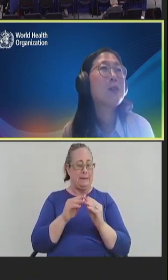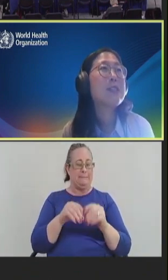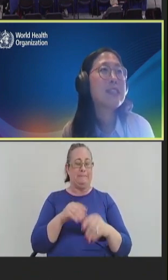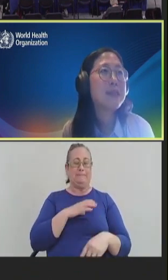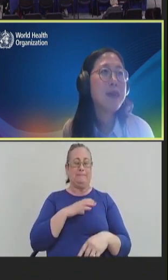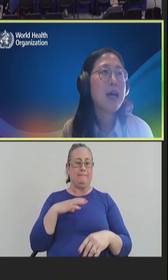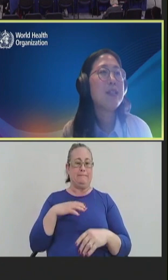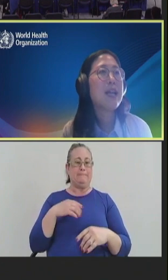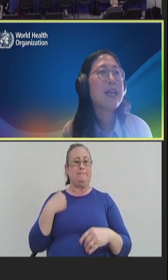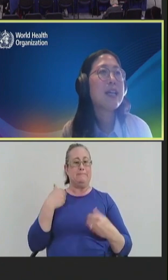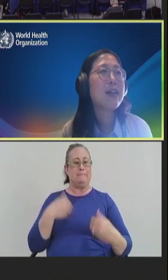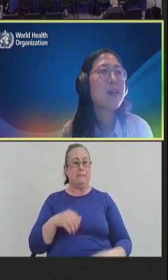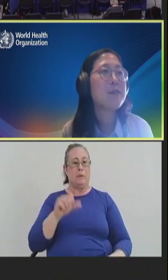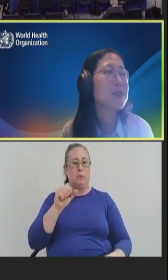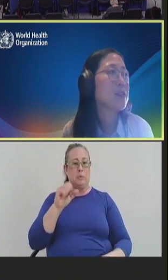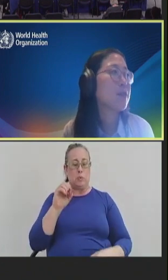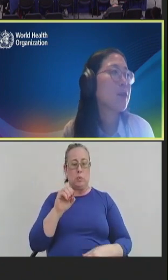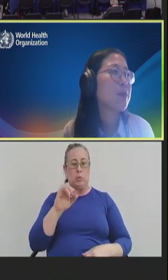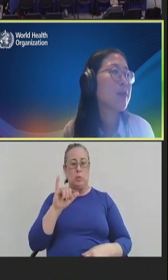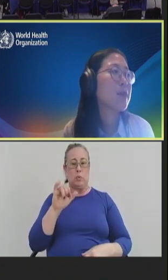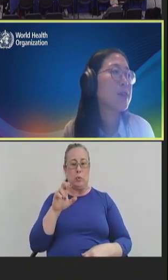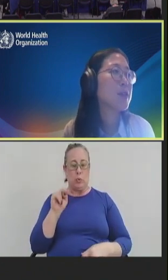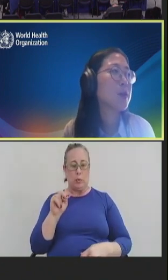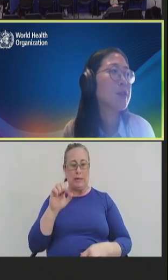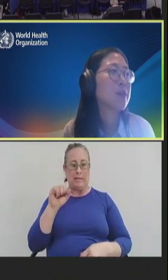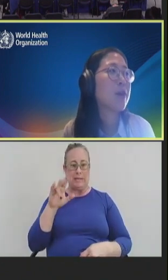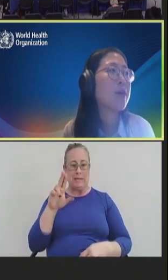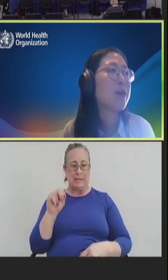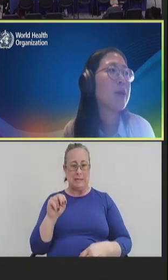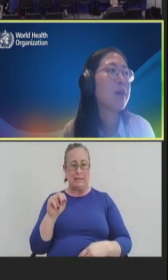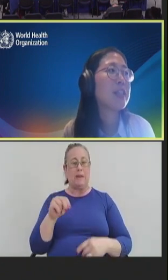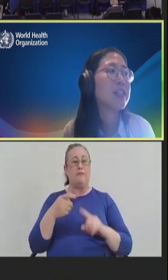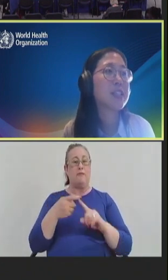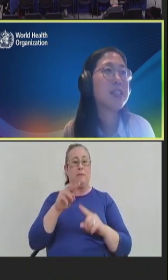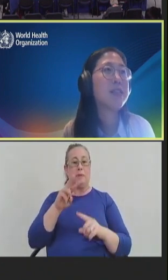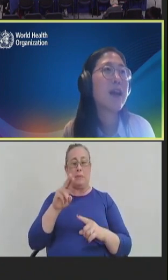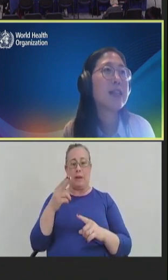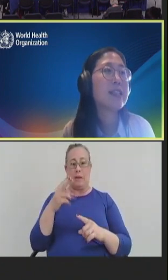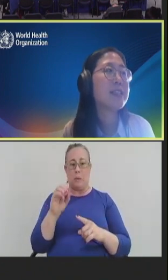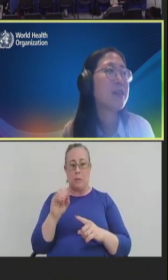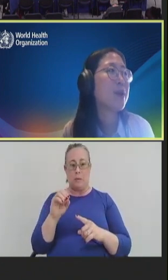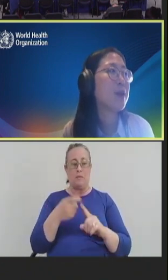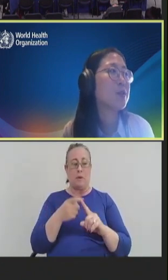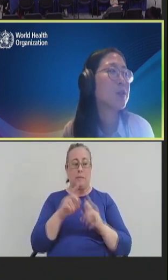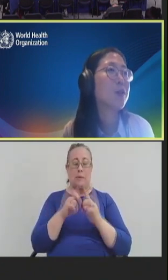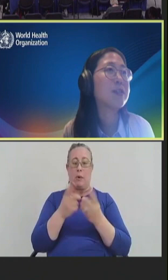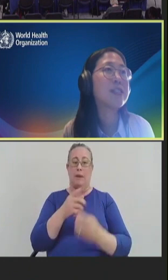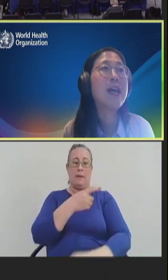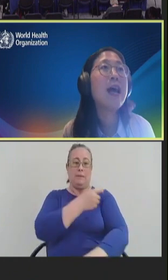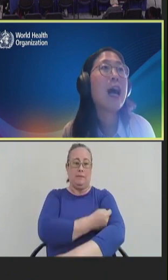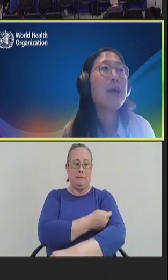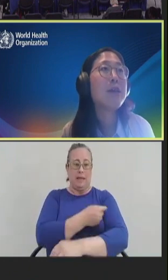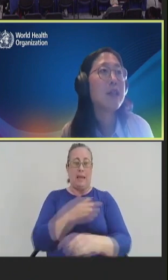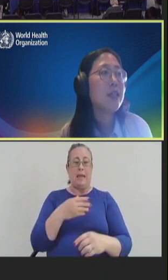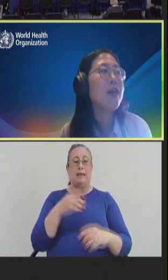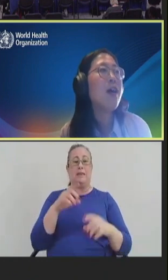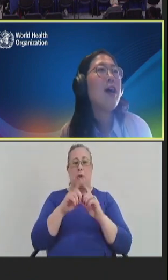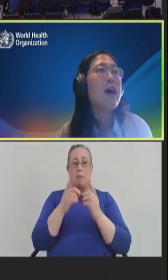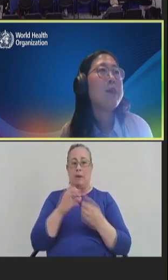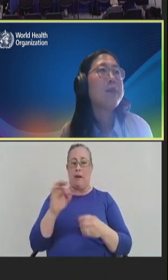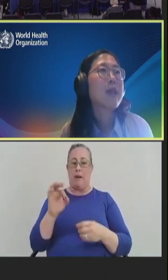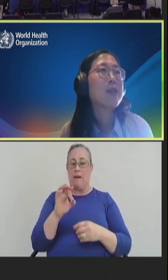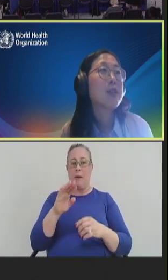is Soo-Yoon Sim. I'm a technical officer from WHO Department of Immunization, Vaccines and Biologicals,